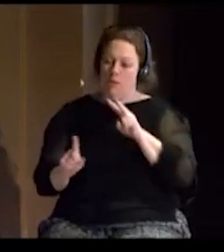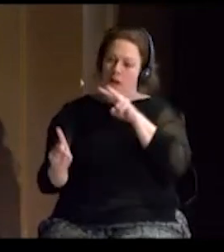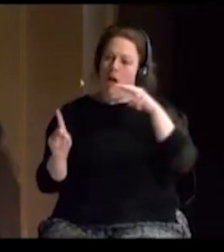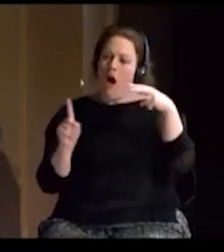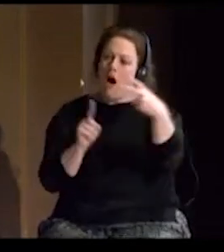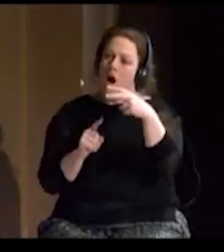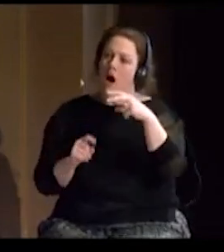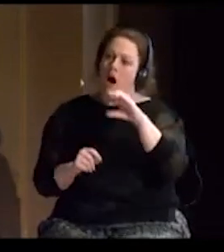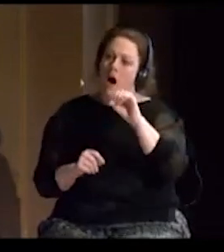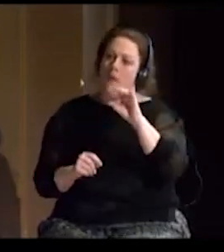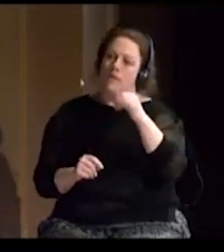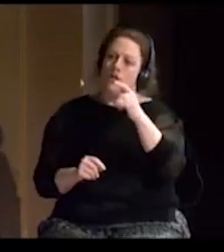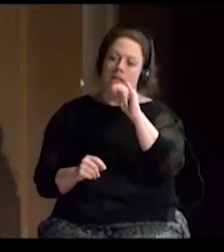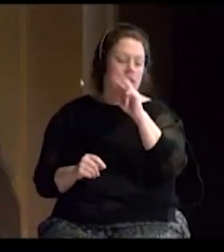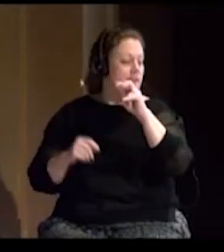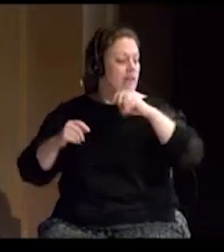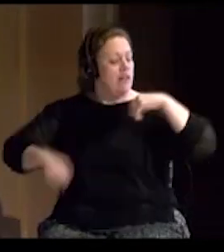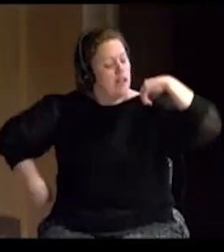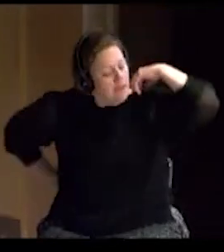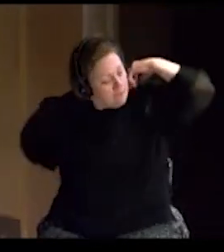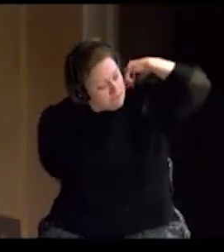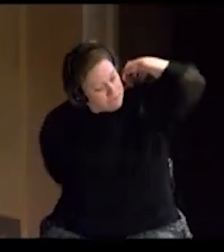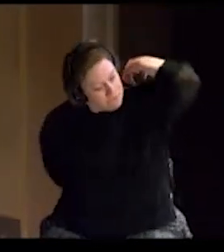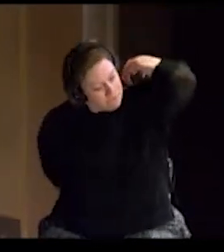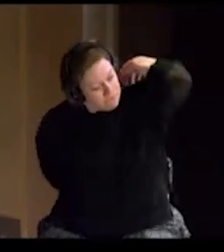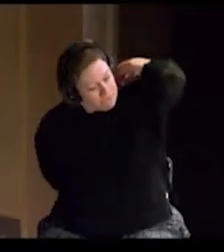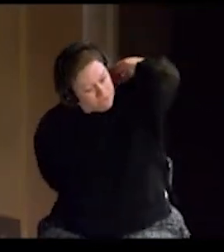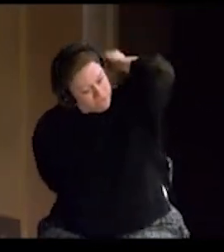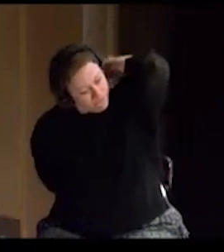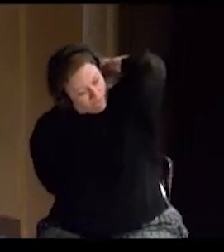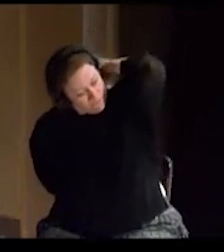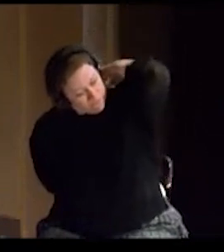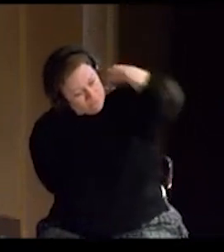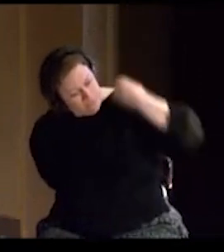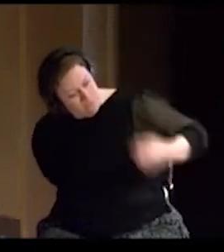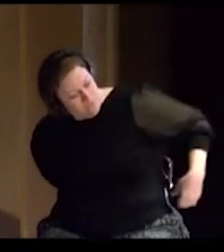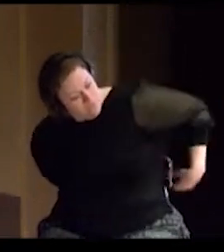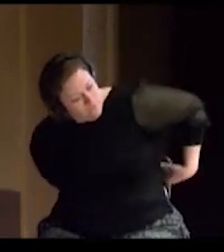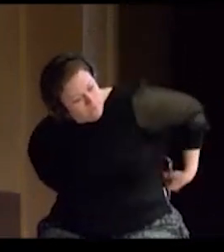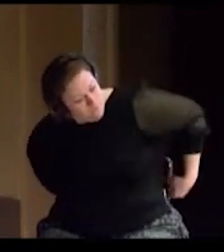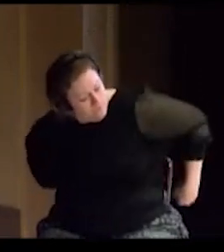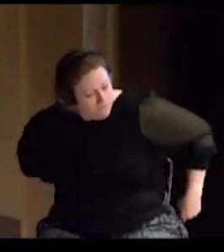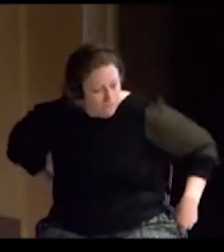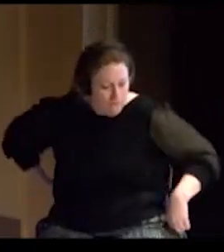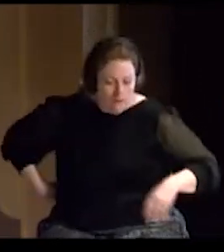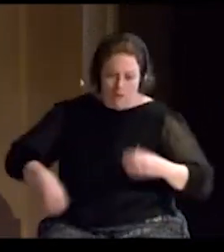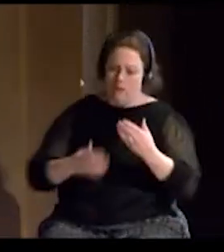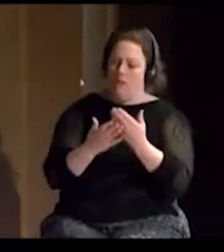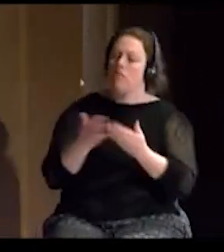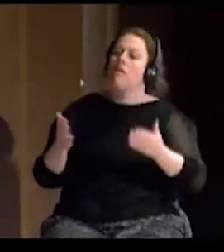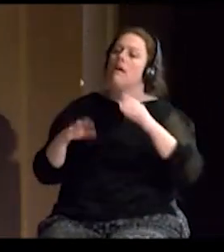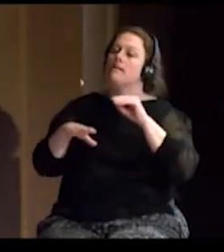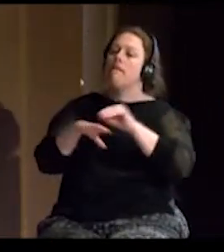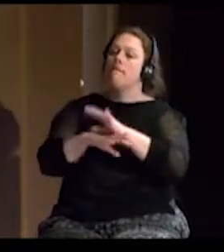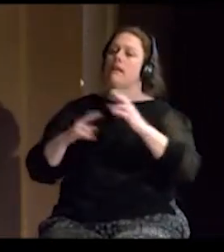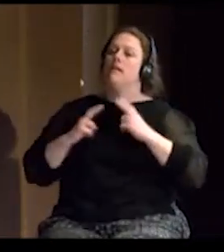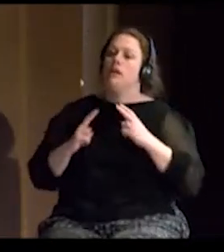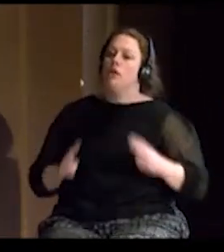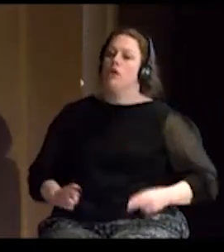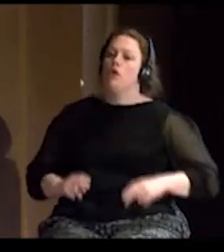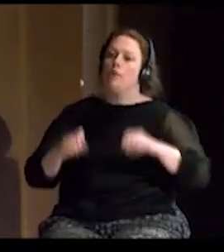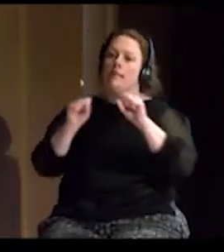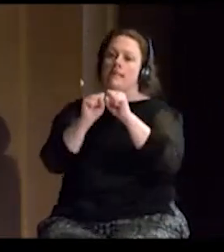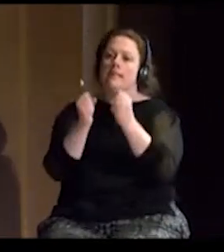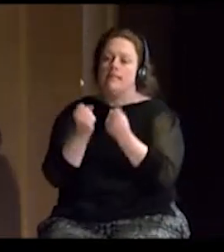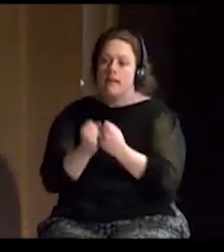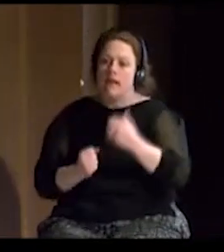research investigates the complex ecological and societal forces affecting human societies, knowledge systems, and